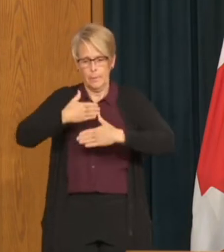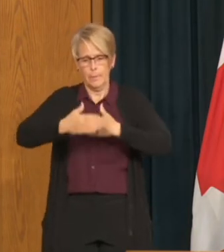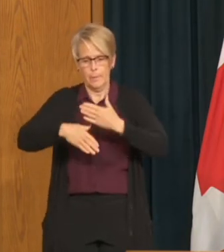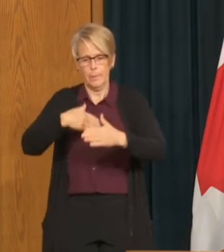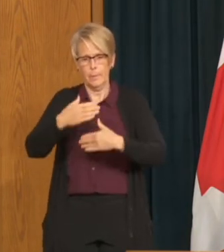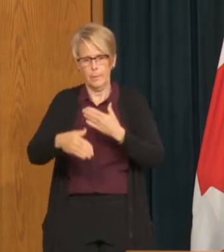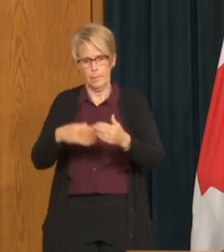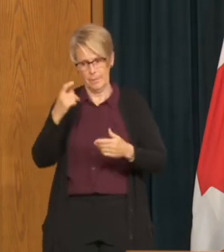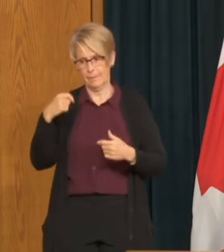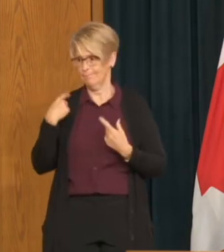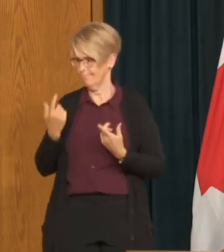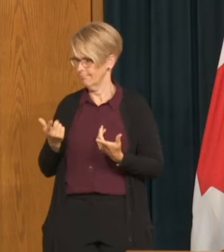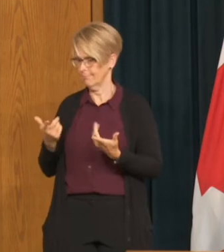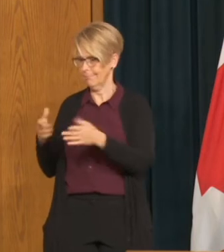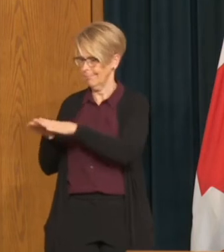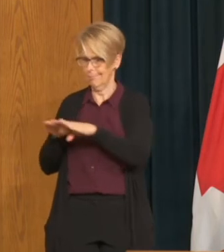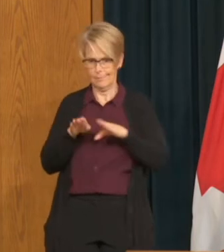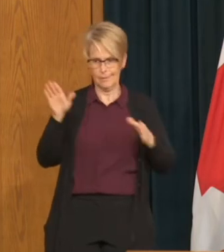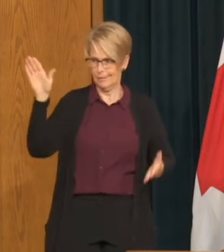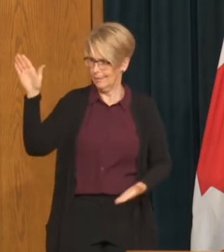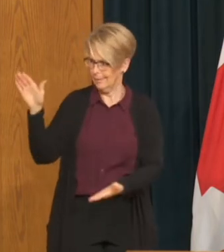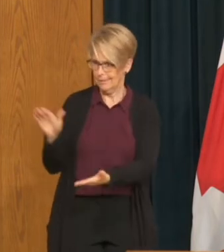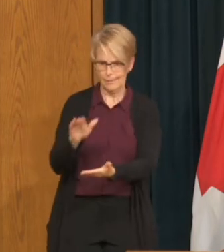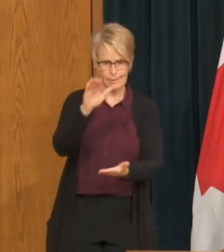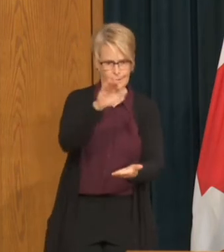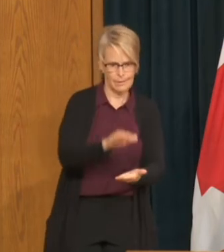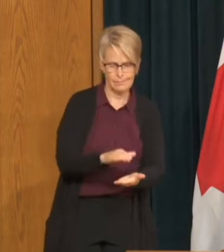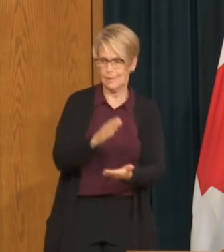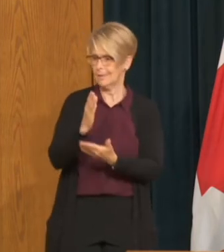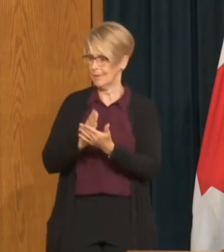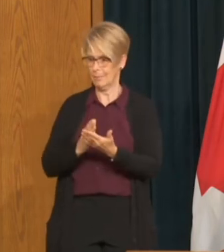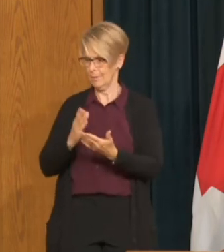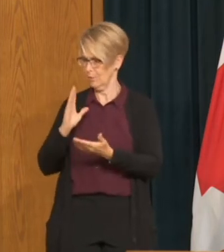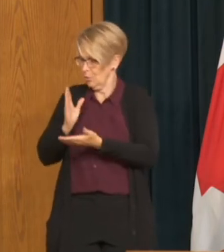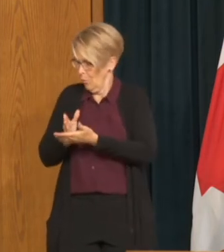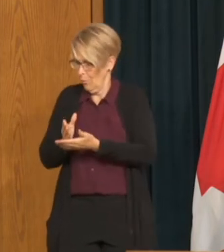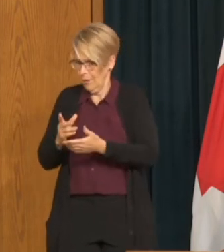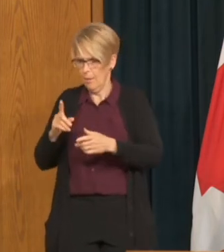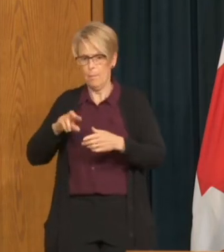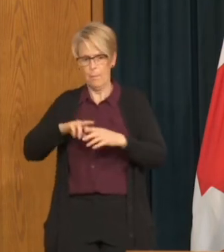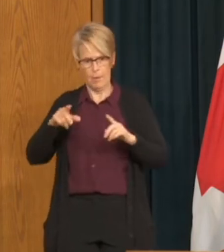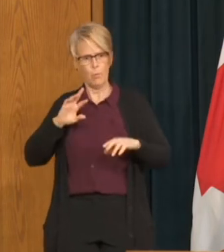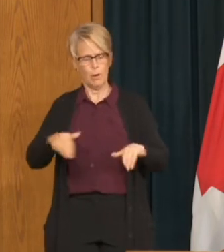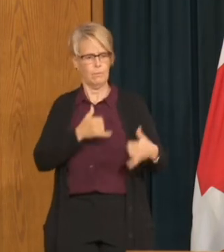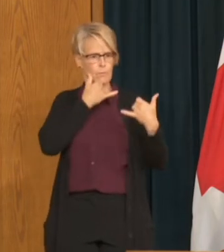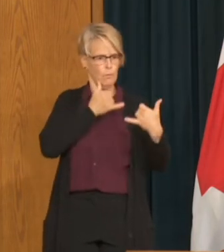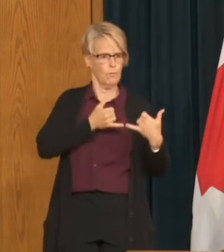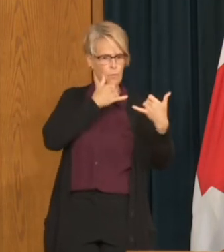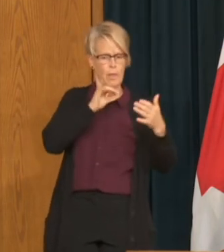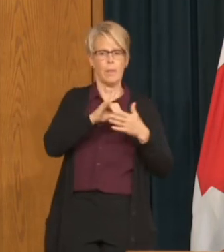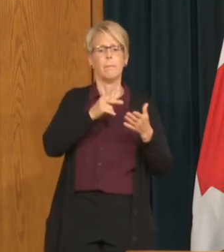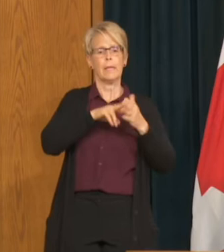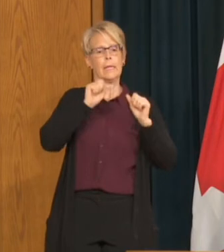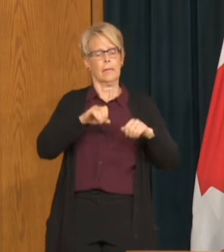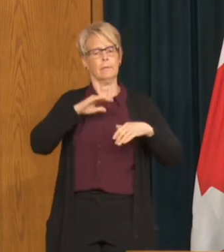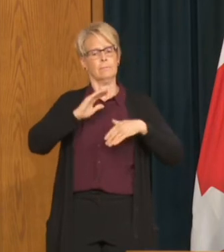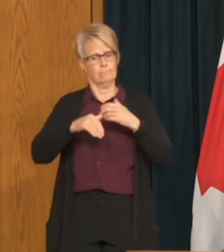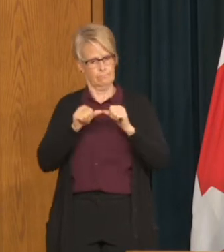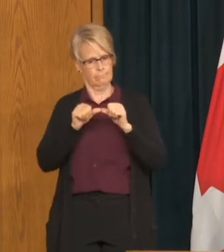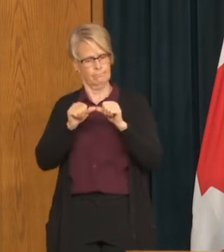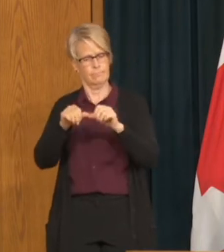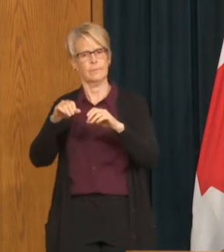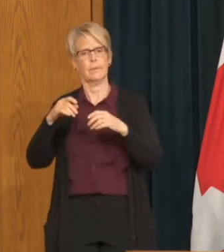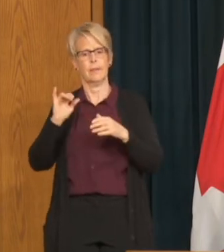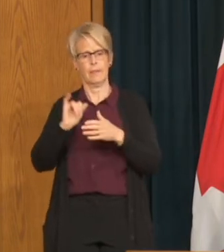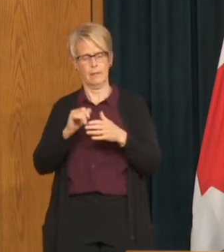to the slowdown of services, but also services that would have been stopped if it was not for virtual care visits being enabled early in